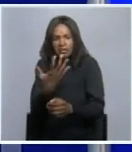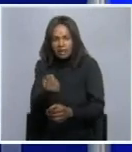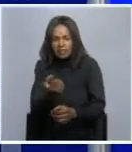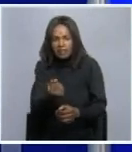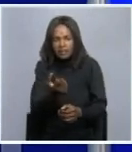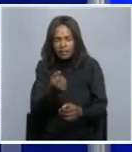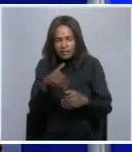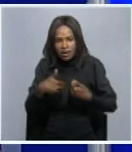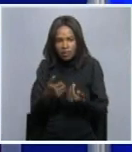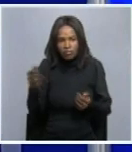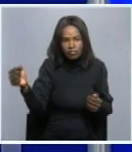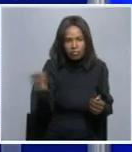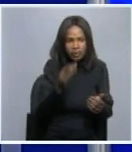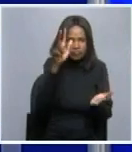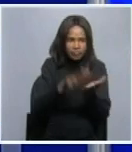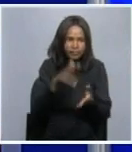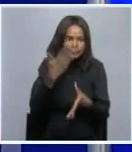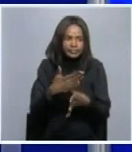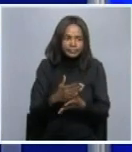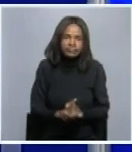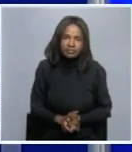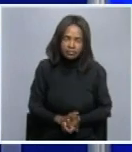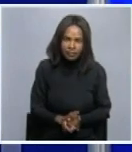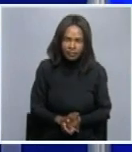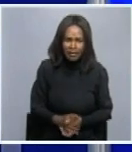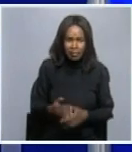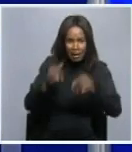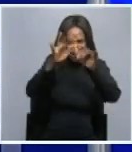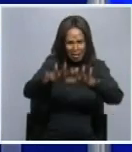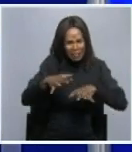the ACC. Of course, we did see a special short session